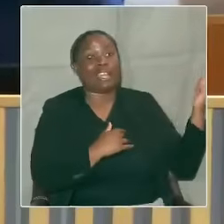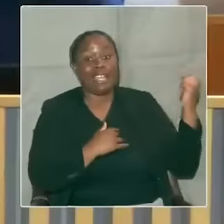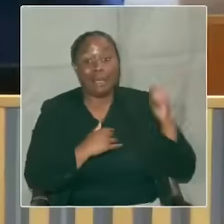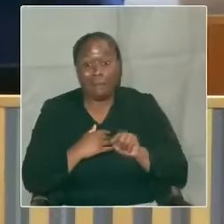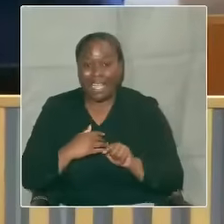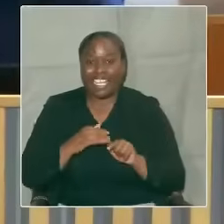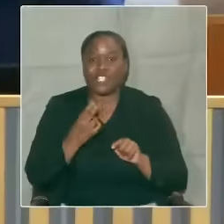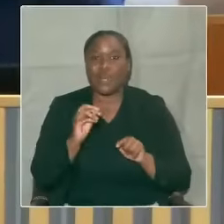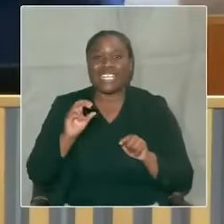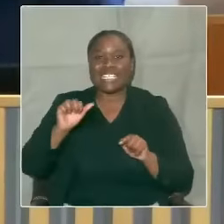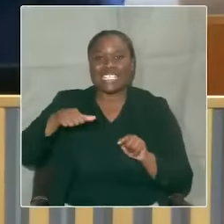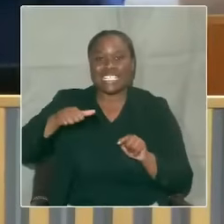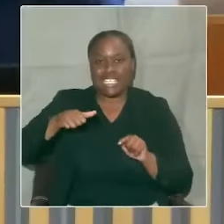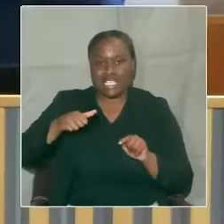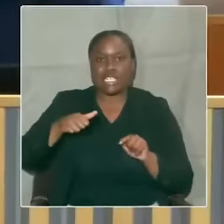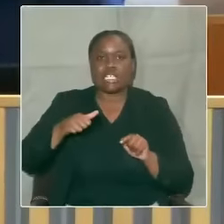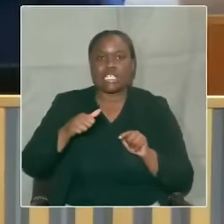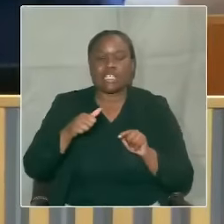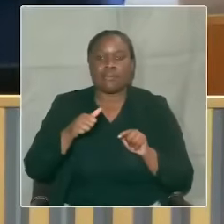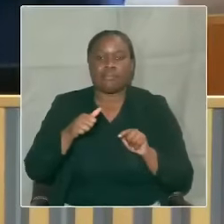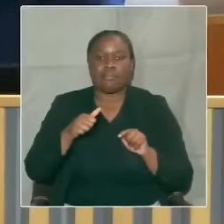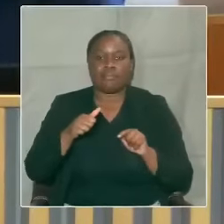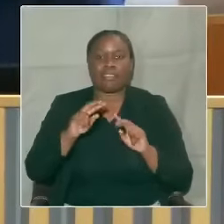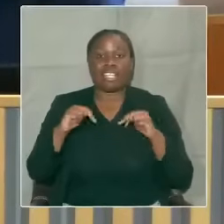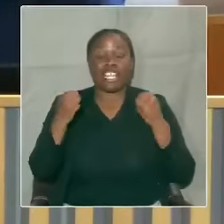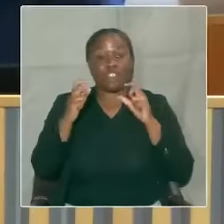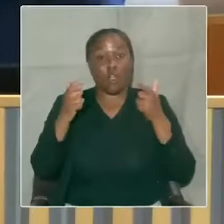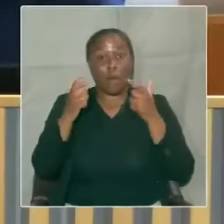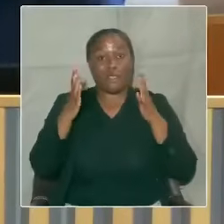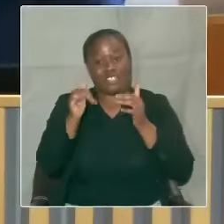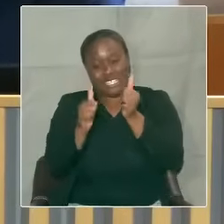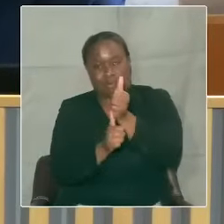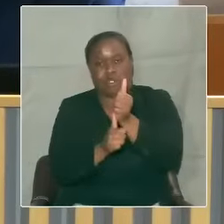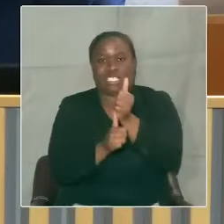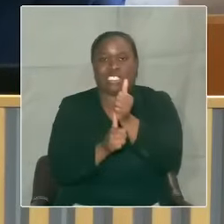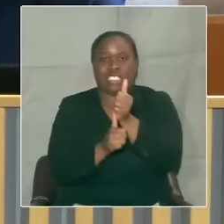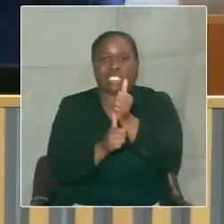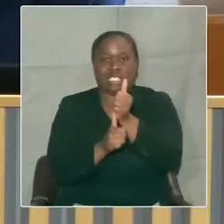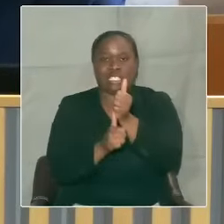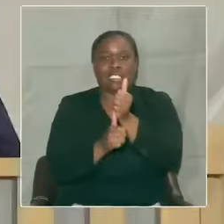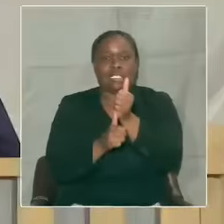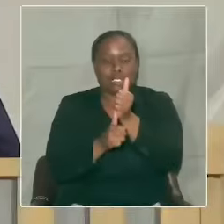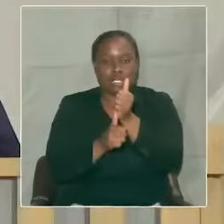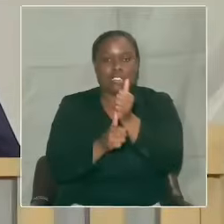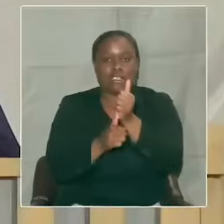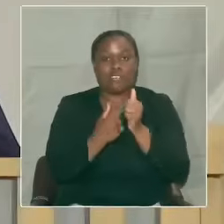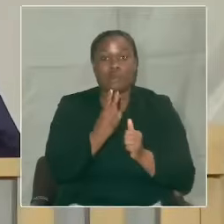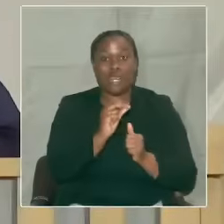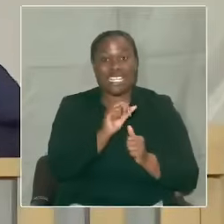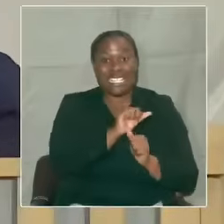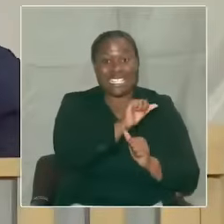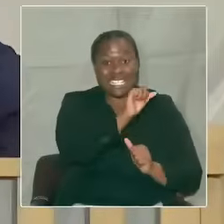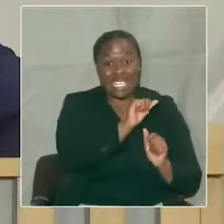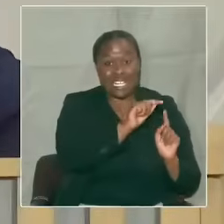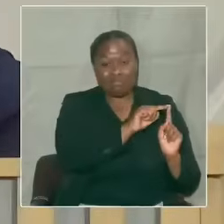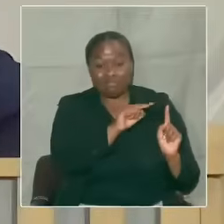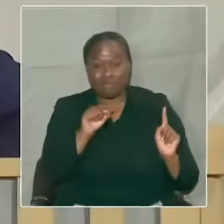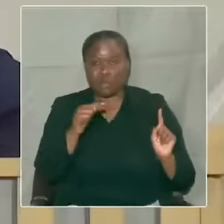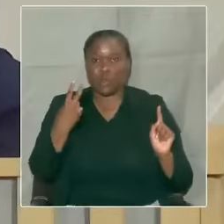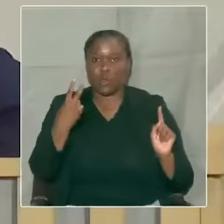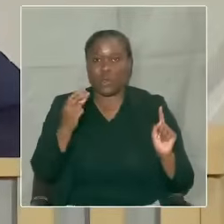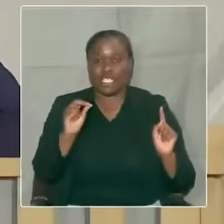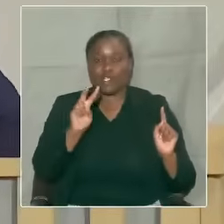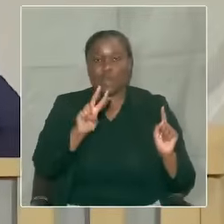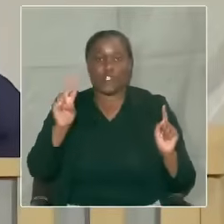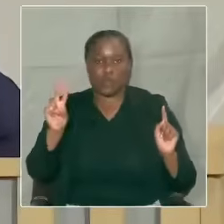a deputy national commissioner again, up to 2022. And